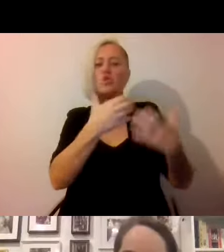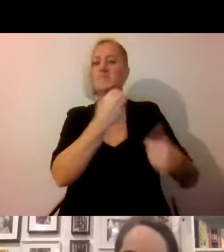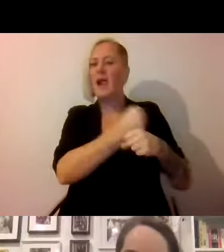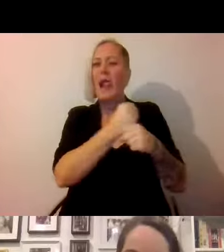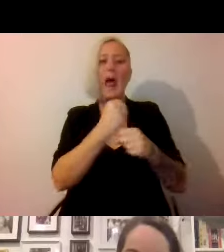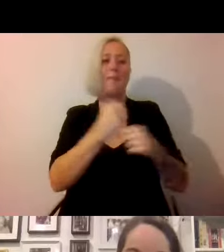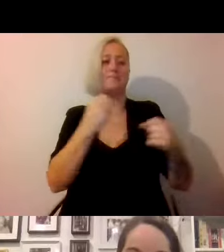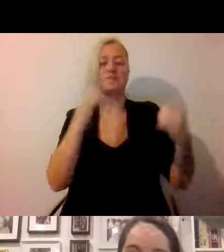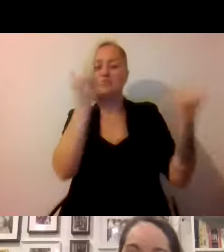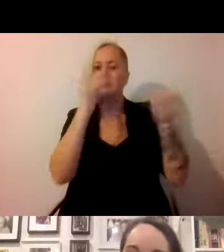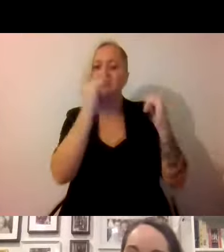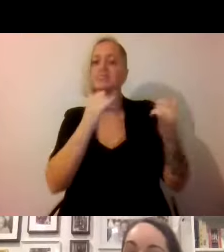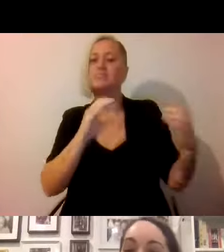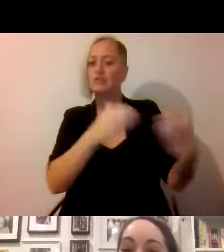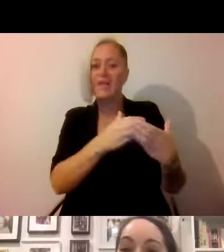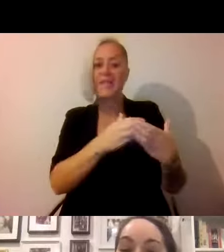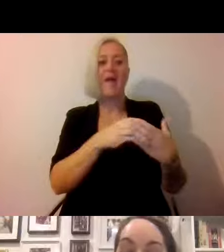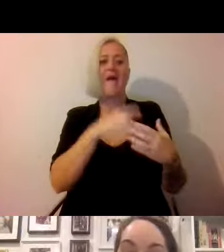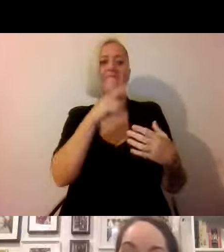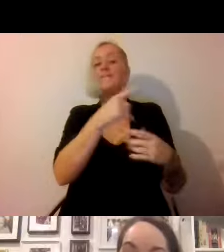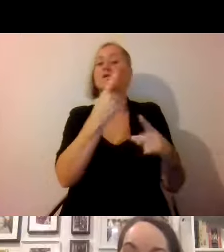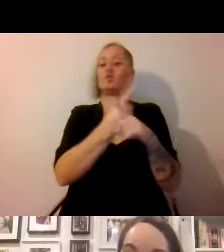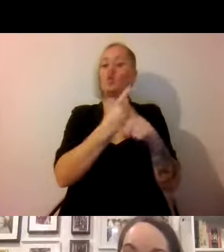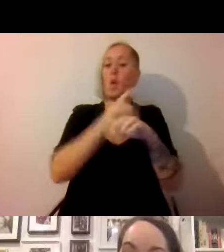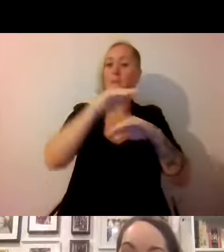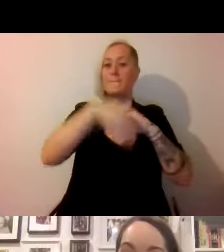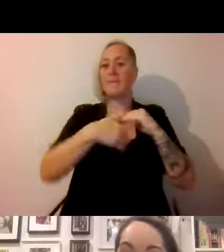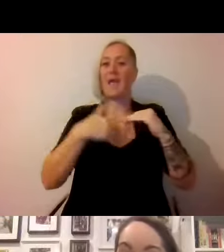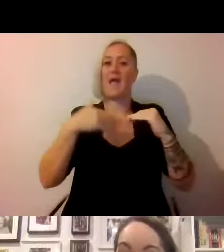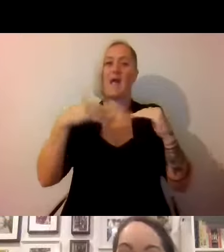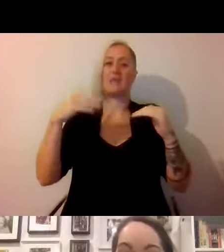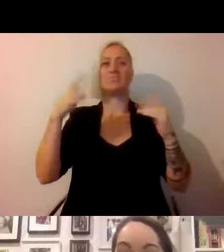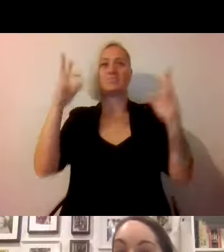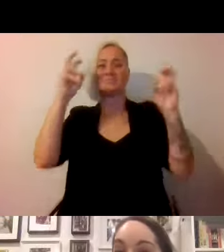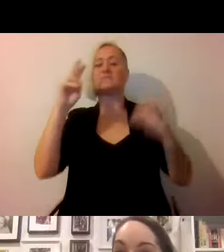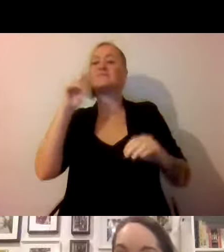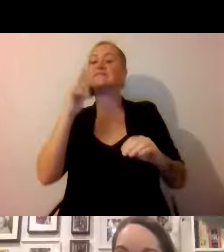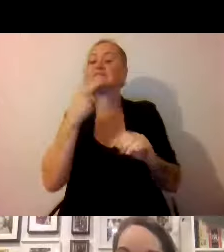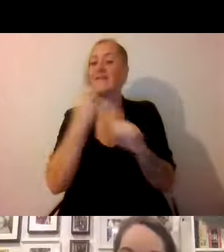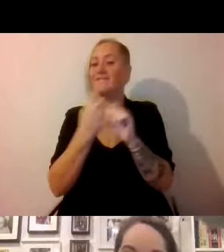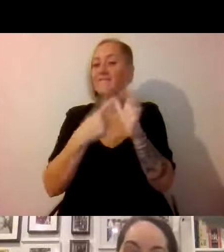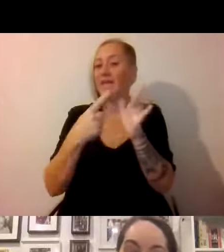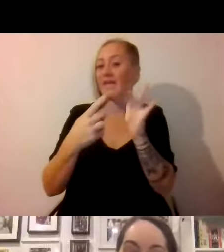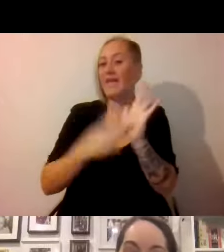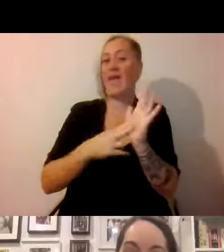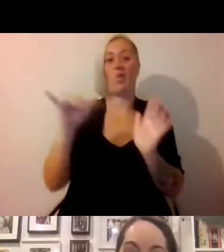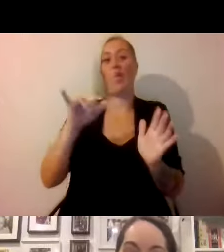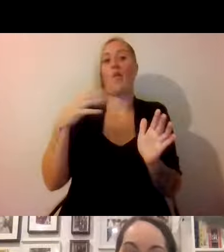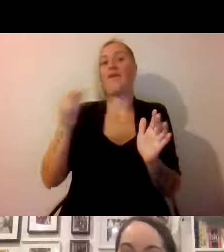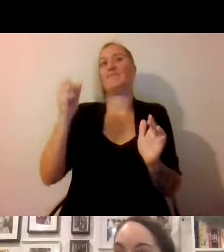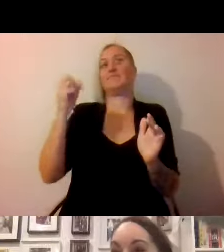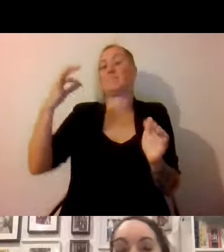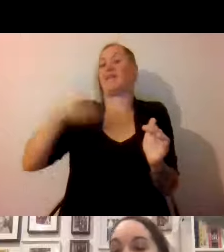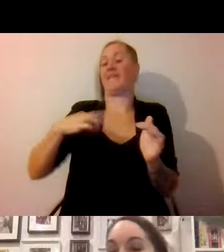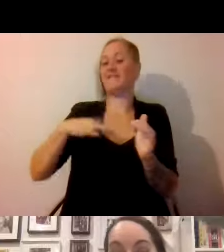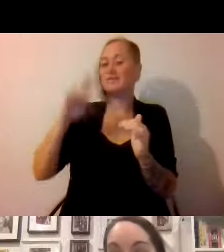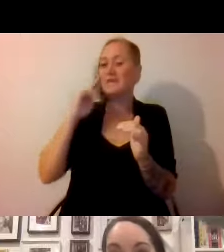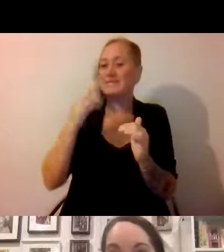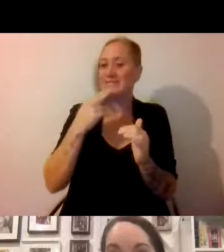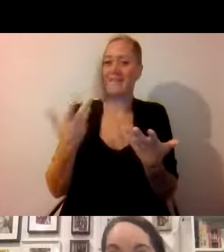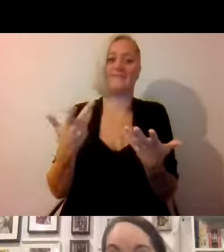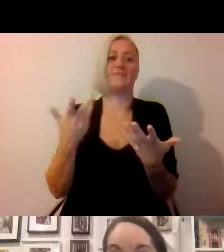world. They often speak of the idea of deaf gain, or the idea that there are benefits to being deaf. So, for example,